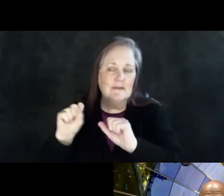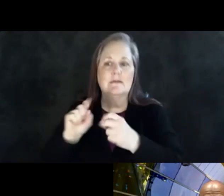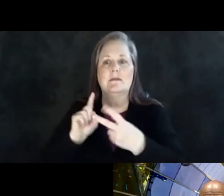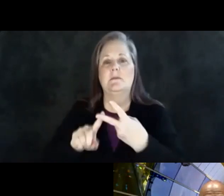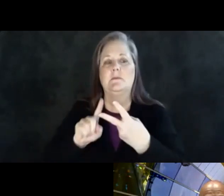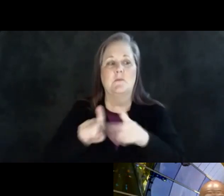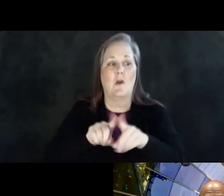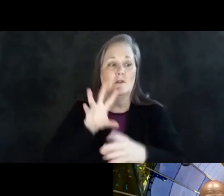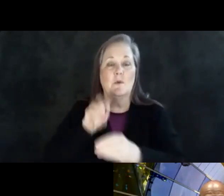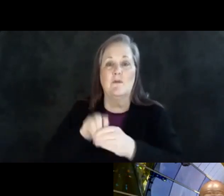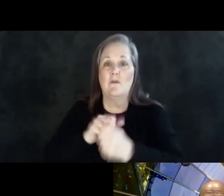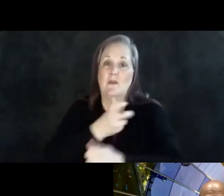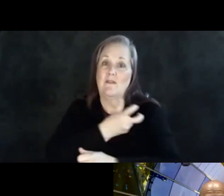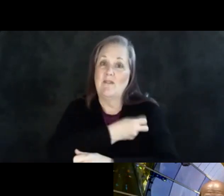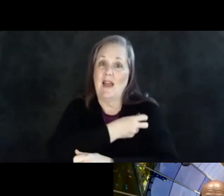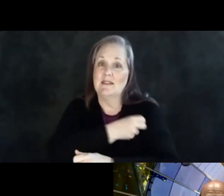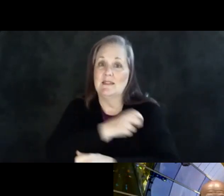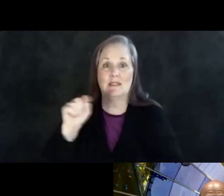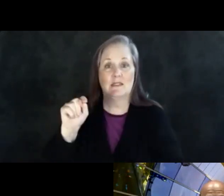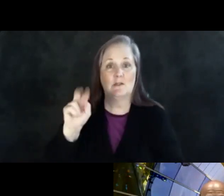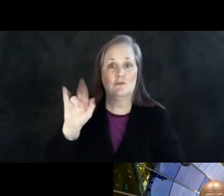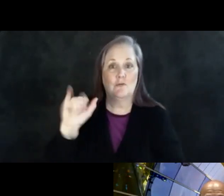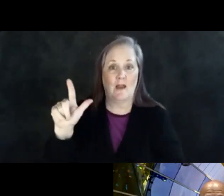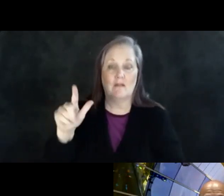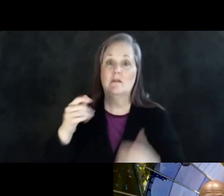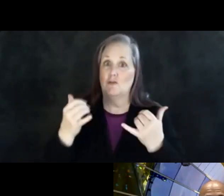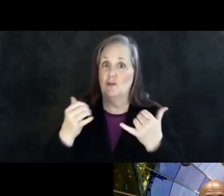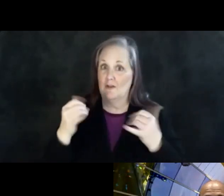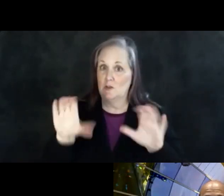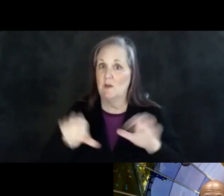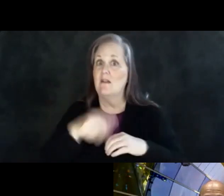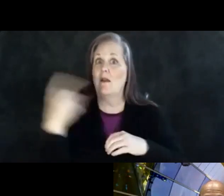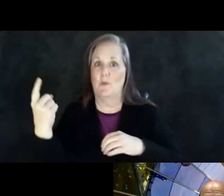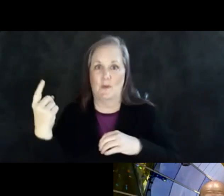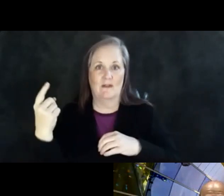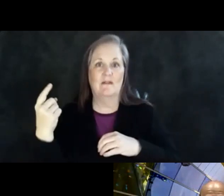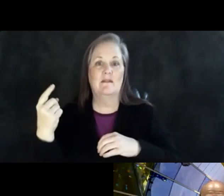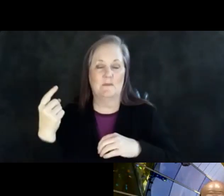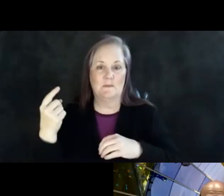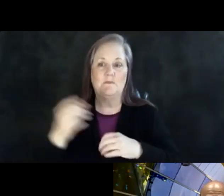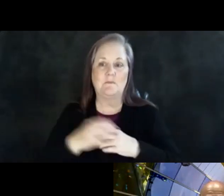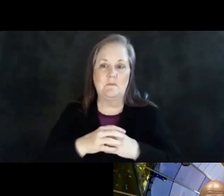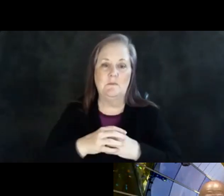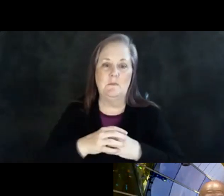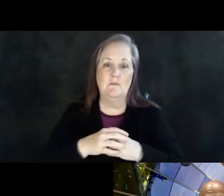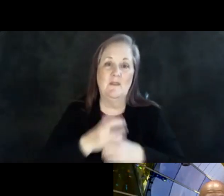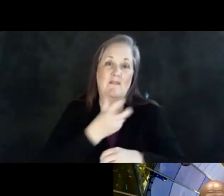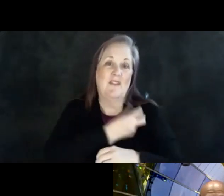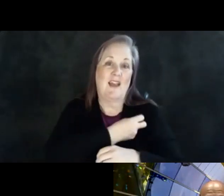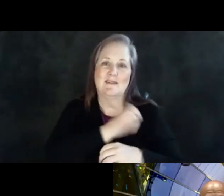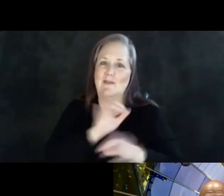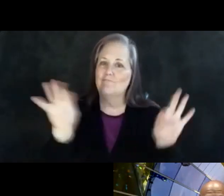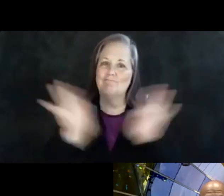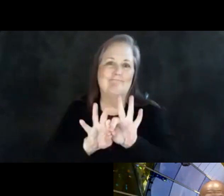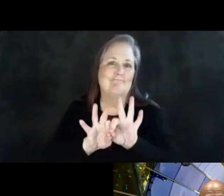in vaccine trials. We're currently doing another vaccine trial. I think vaccination is the key to